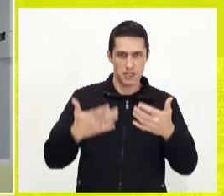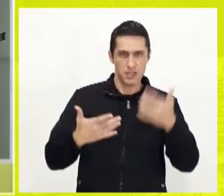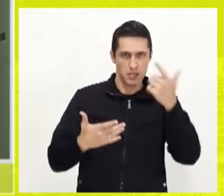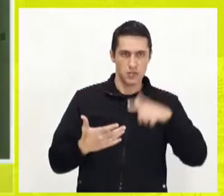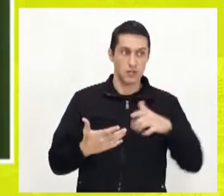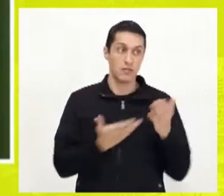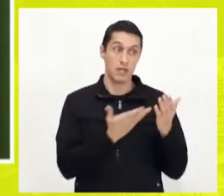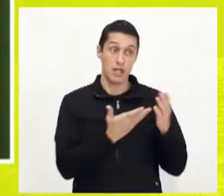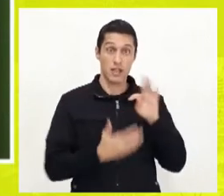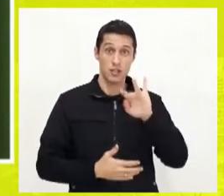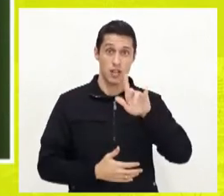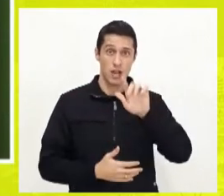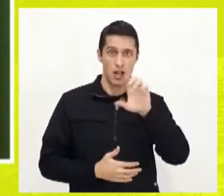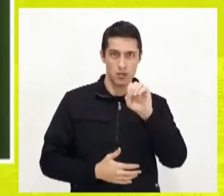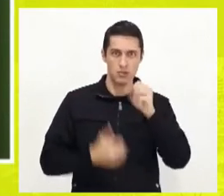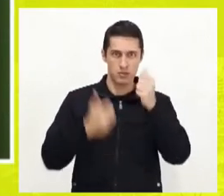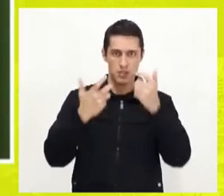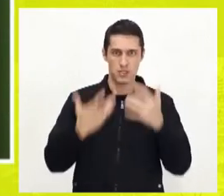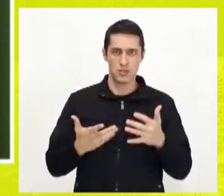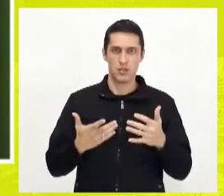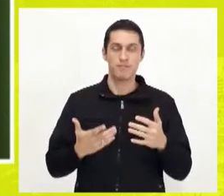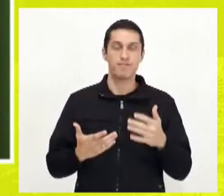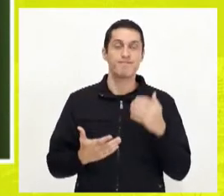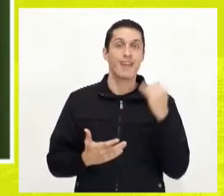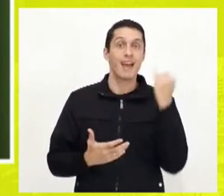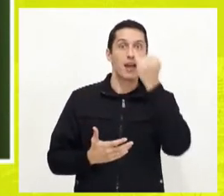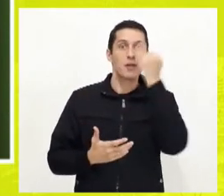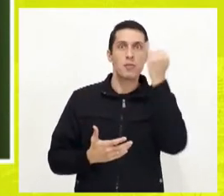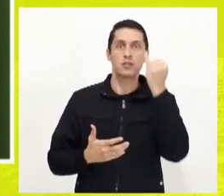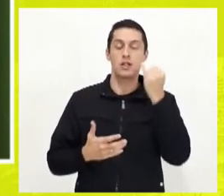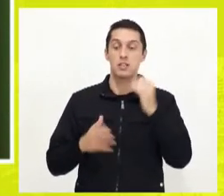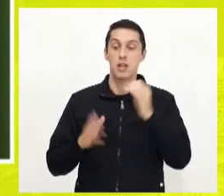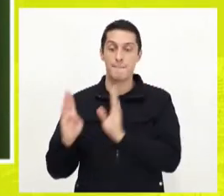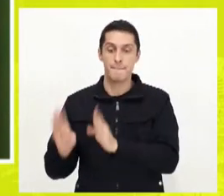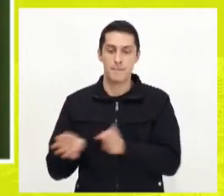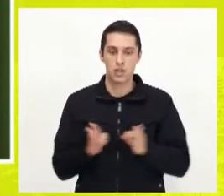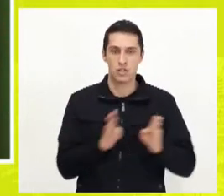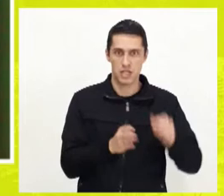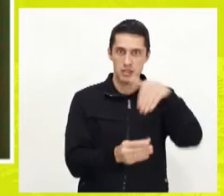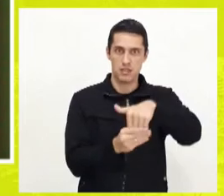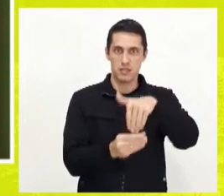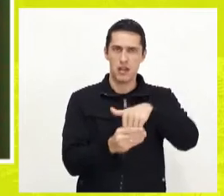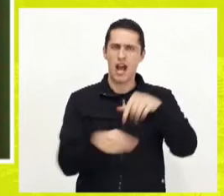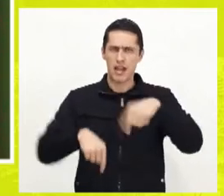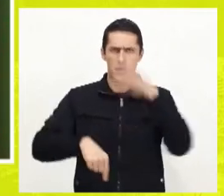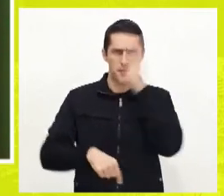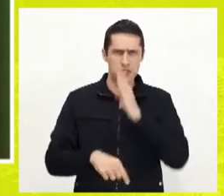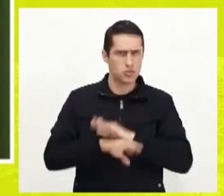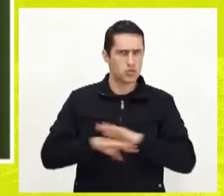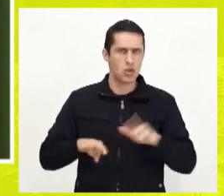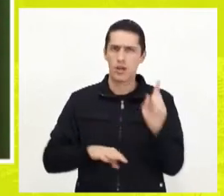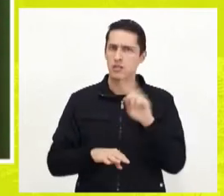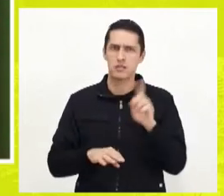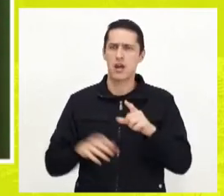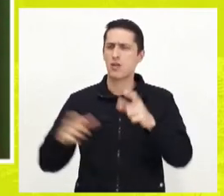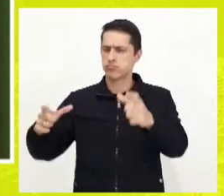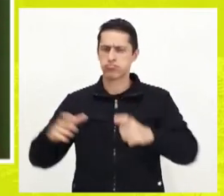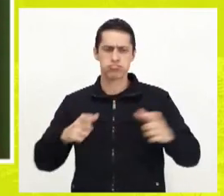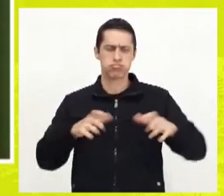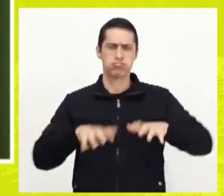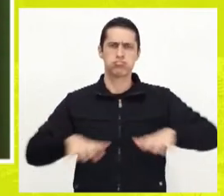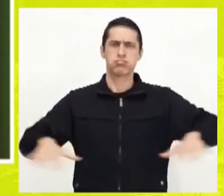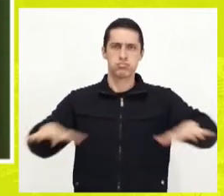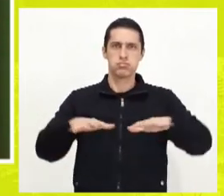what thiago has said the key of each electoral process not just in brazil but the